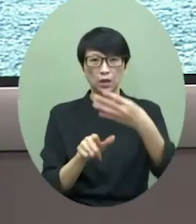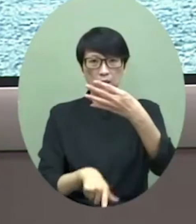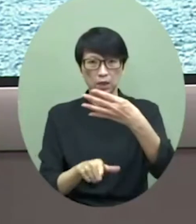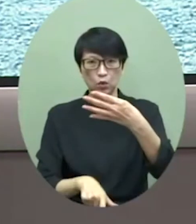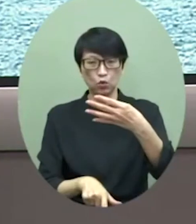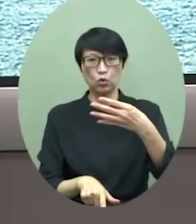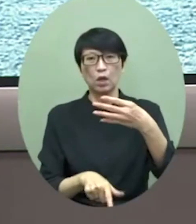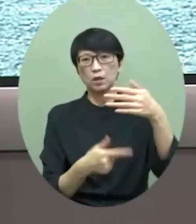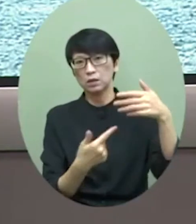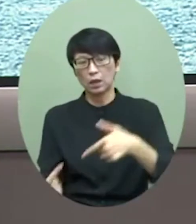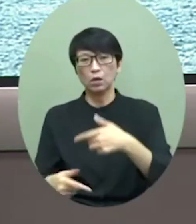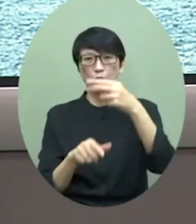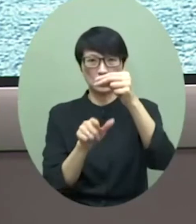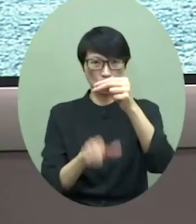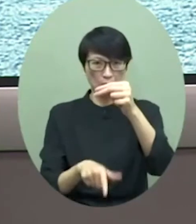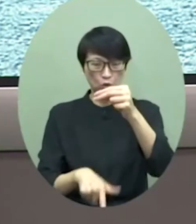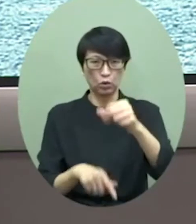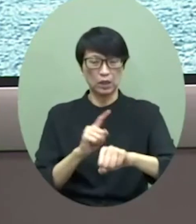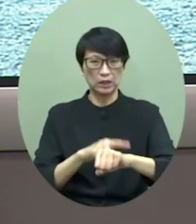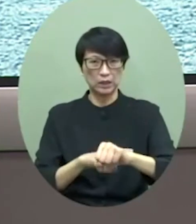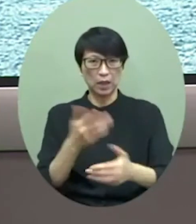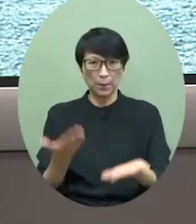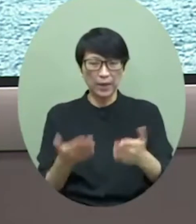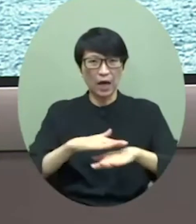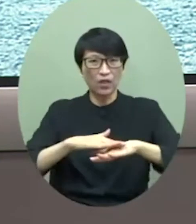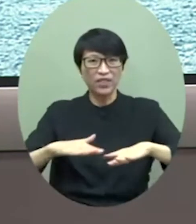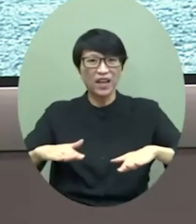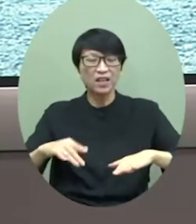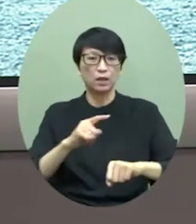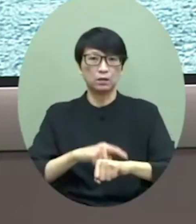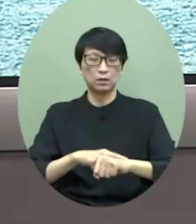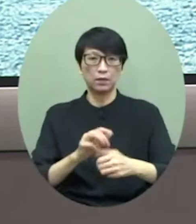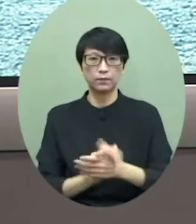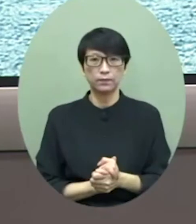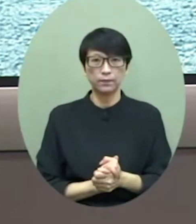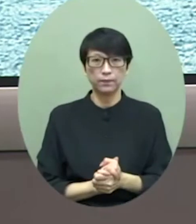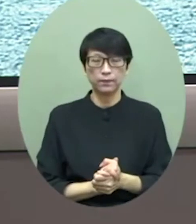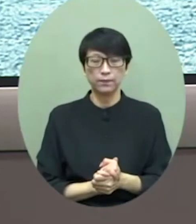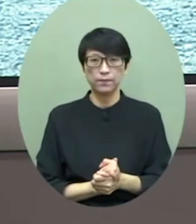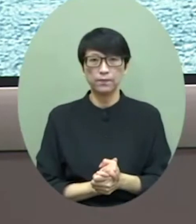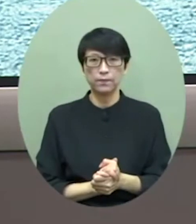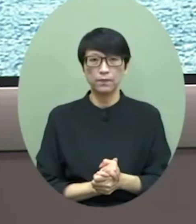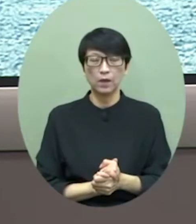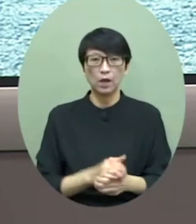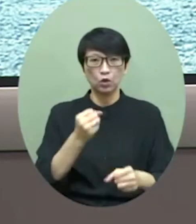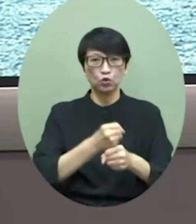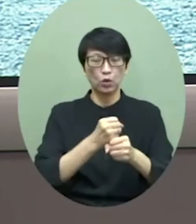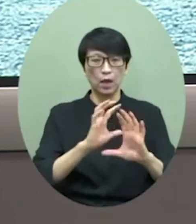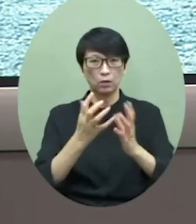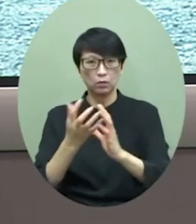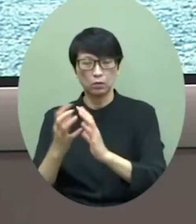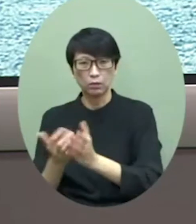transmission involving mostly local cases. You see that between April and July, the